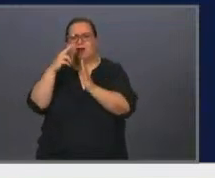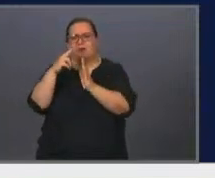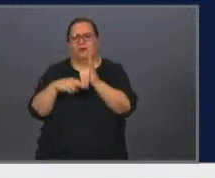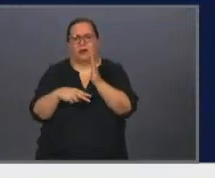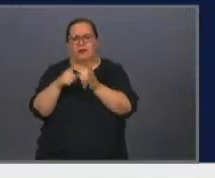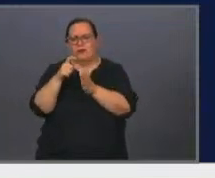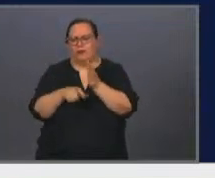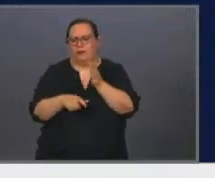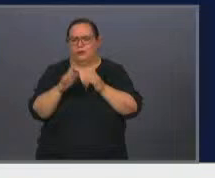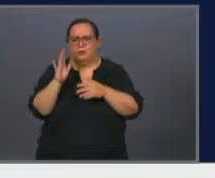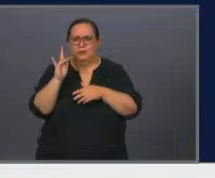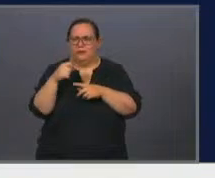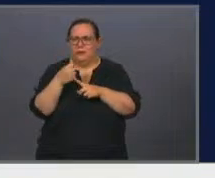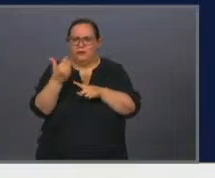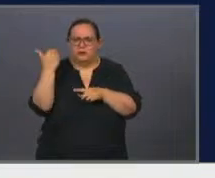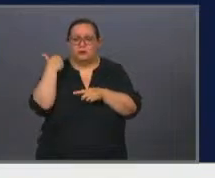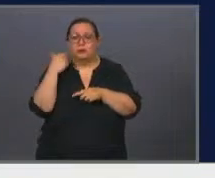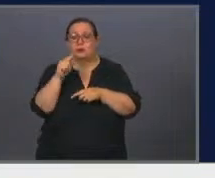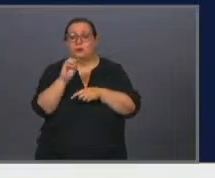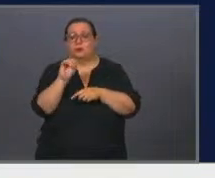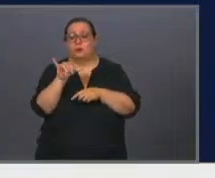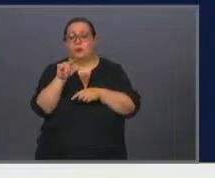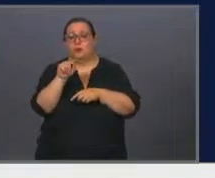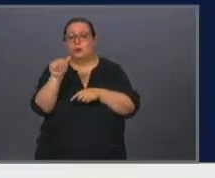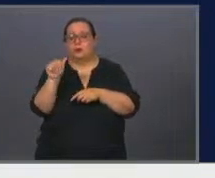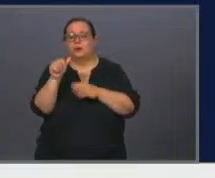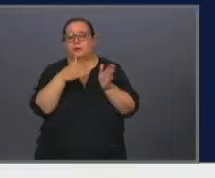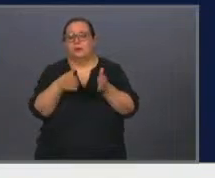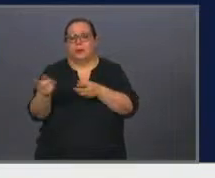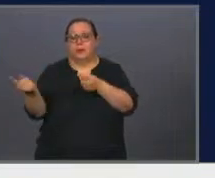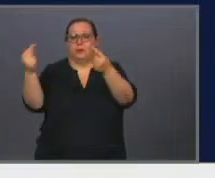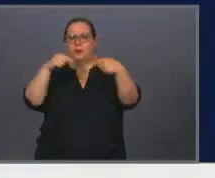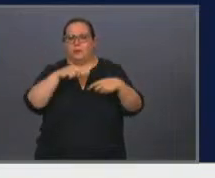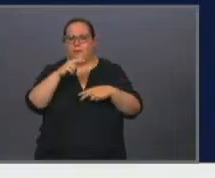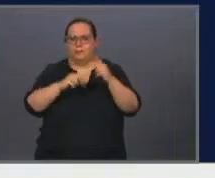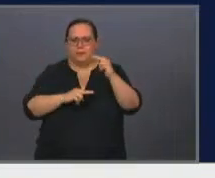and Toyota was going to come and build